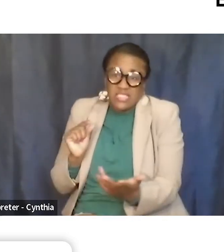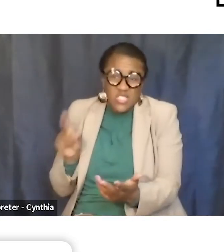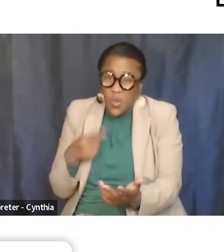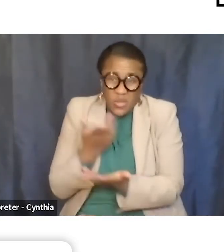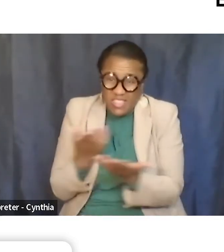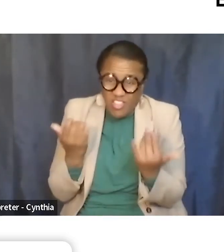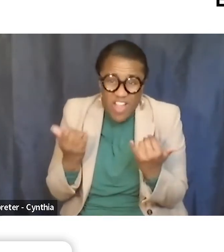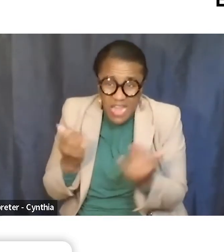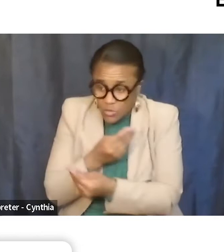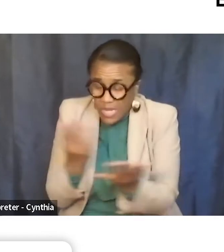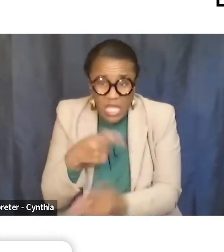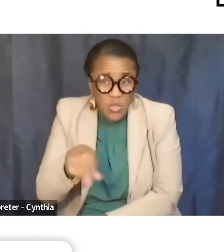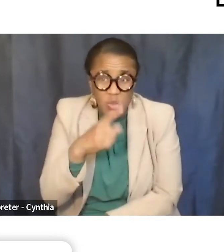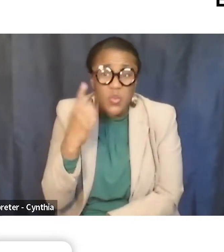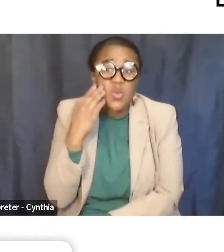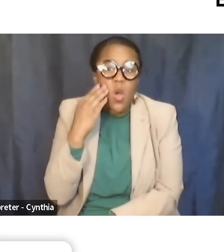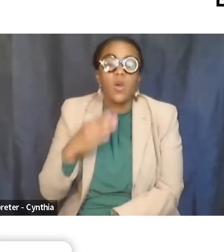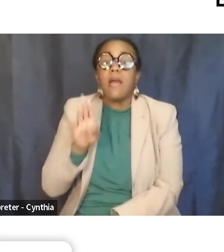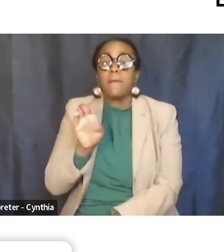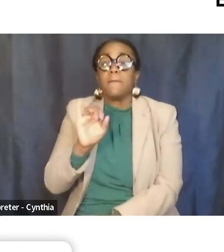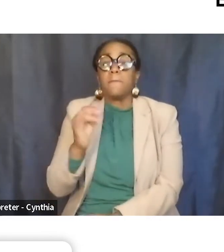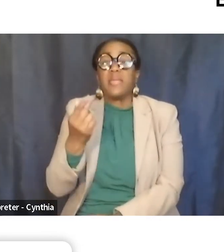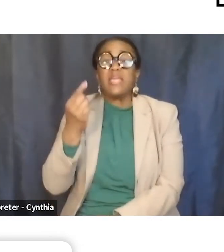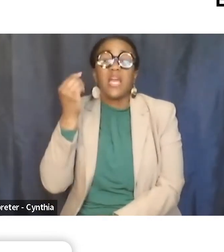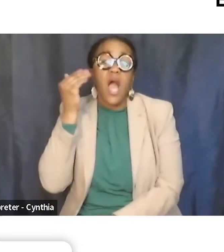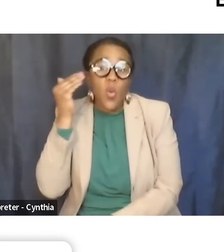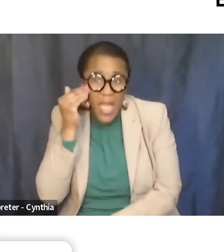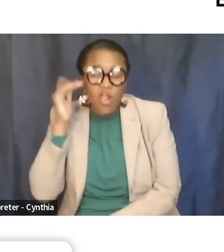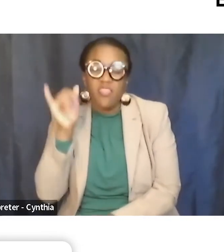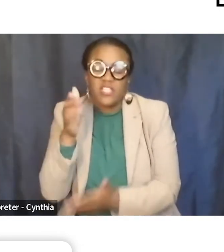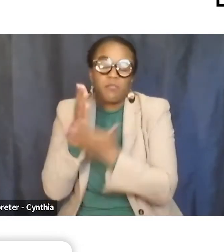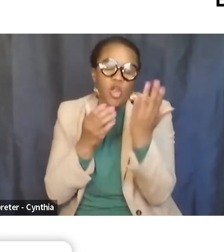people in this room know that you being aware is a part of the revolution.